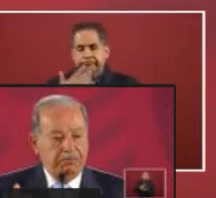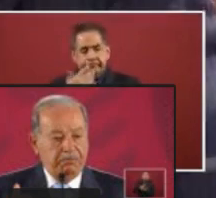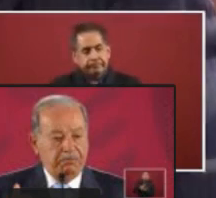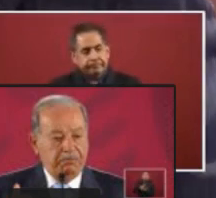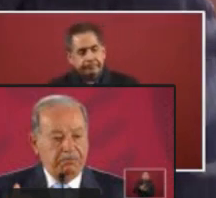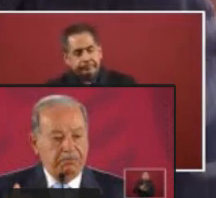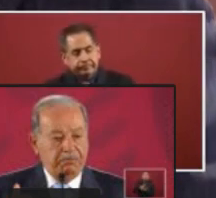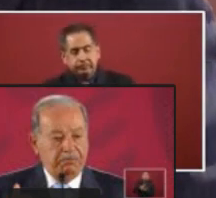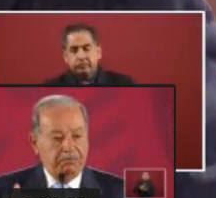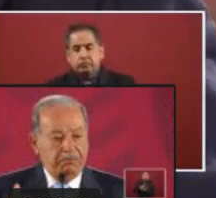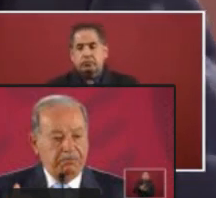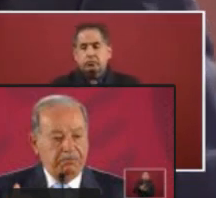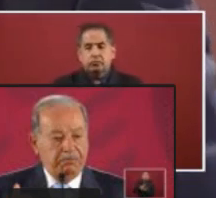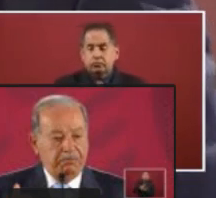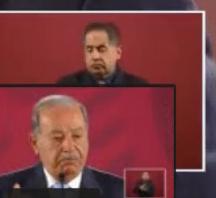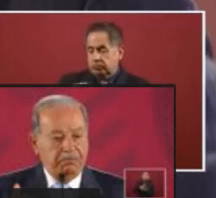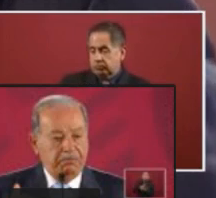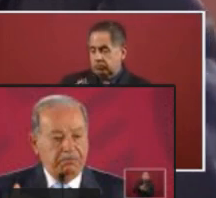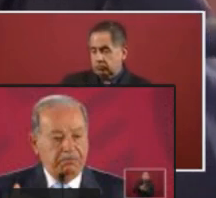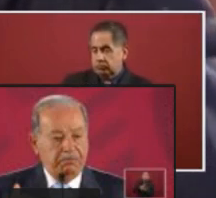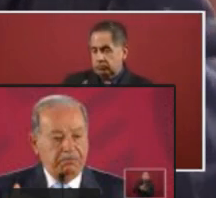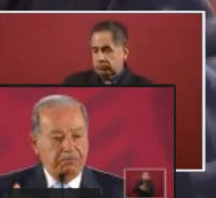great